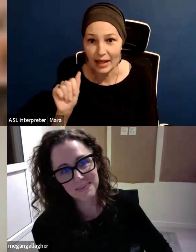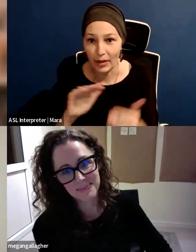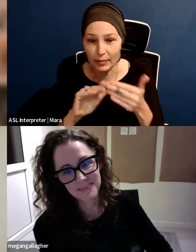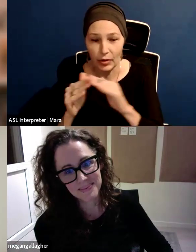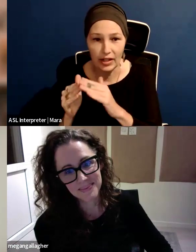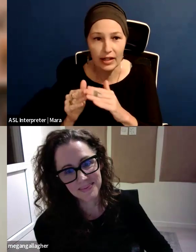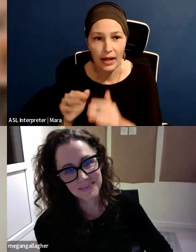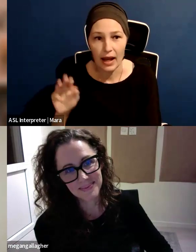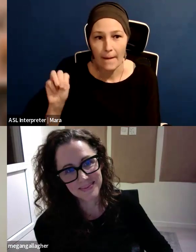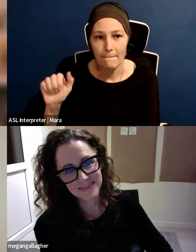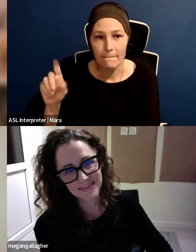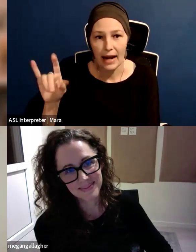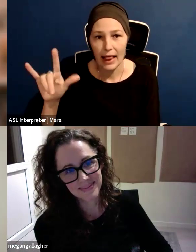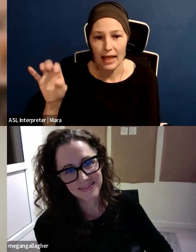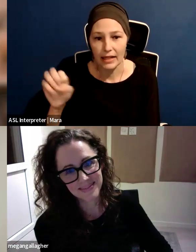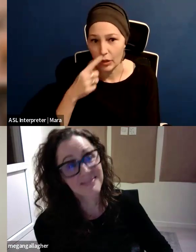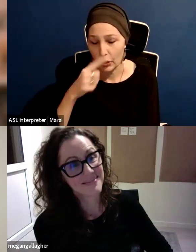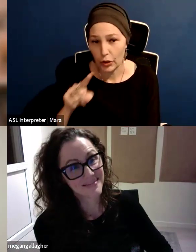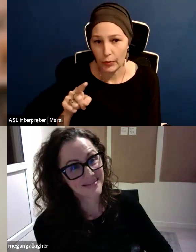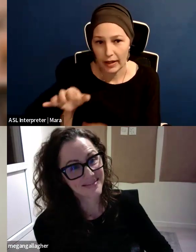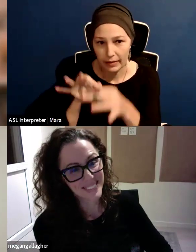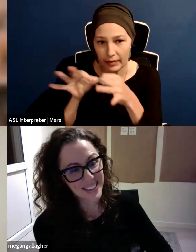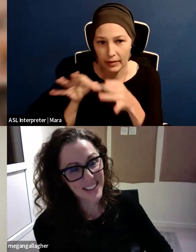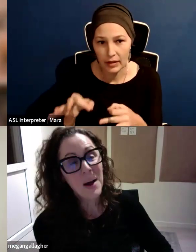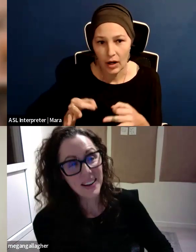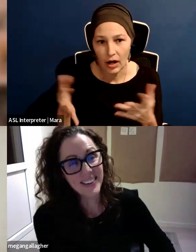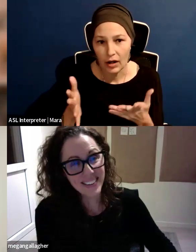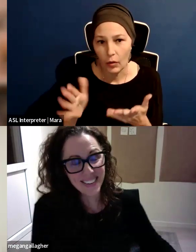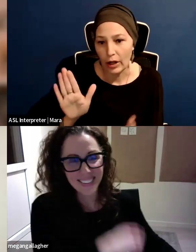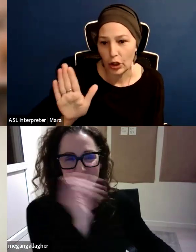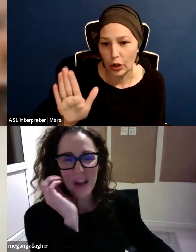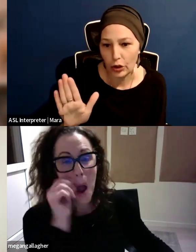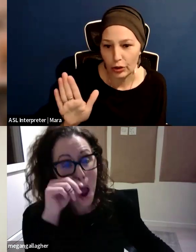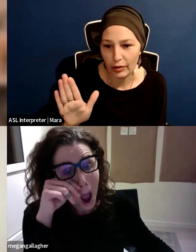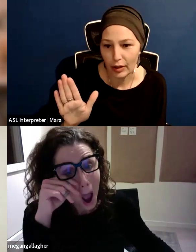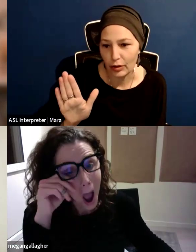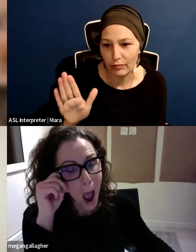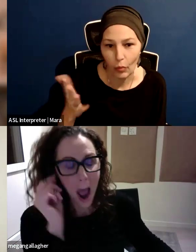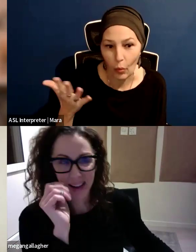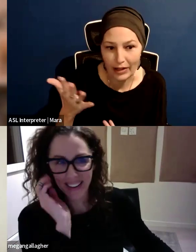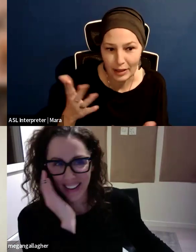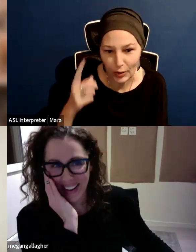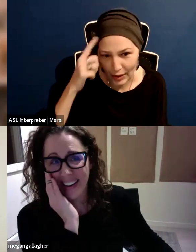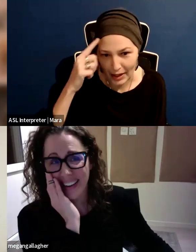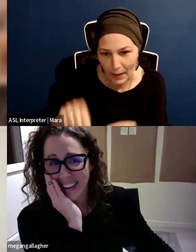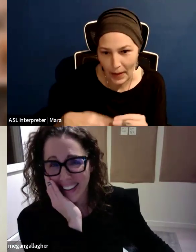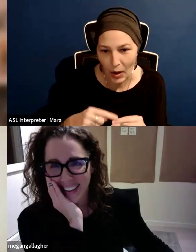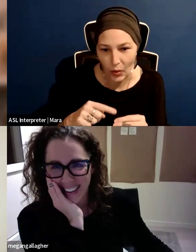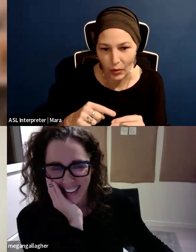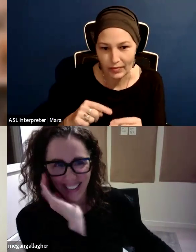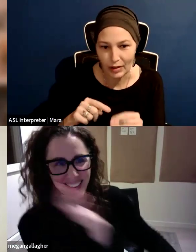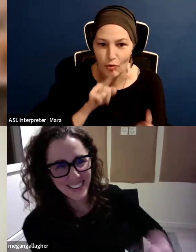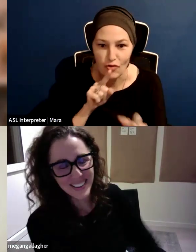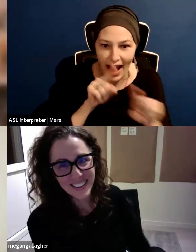bit about your prep and kind of what you went through, or what was your reaction when you got that script? Oh, it